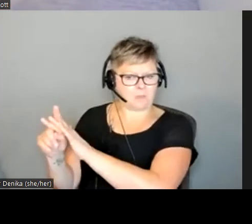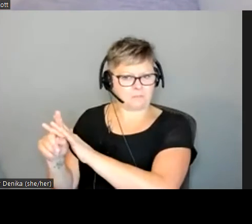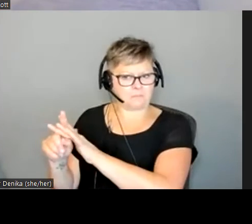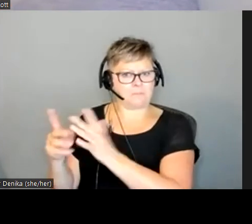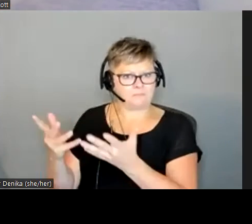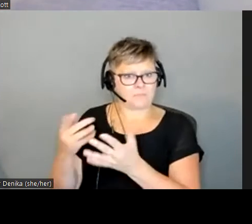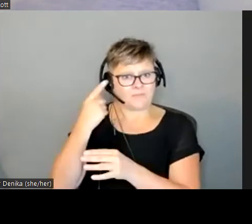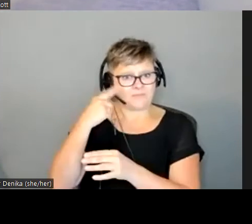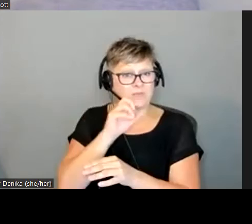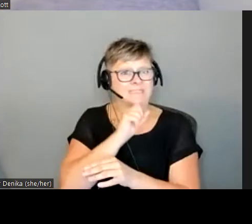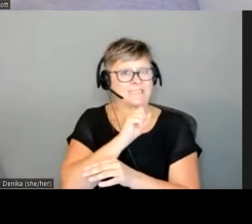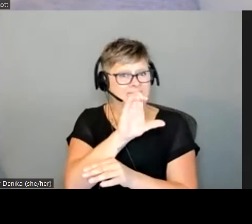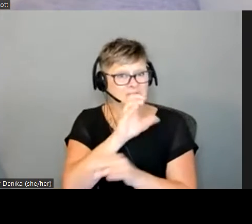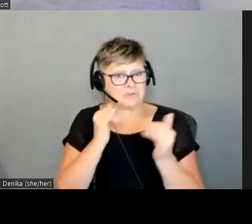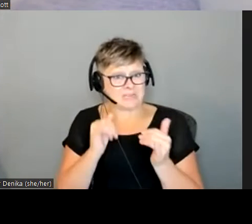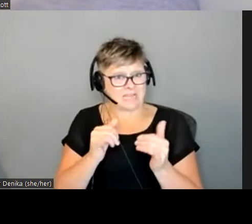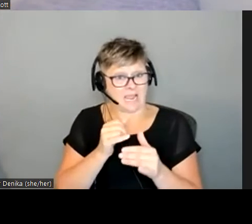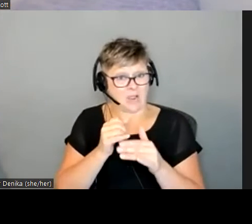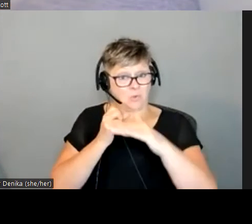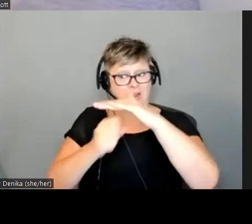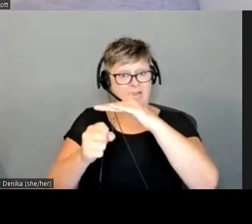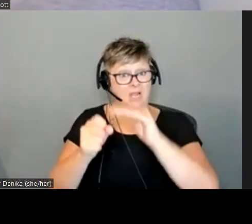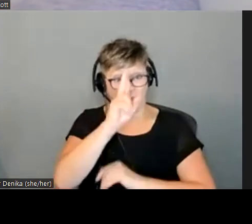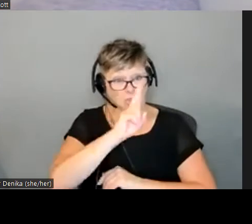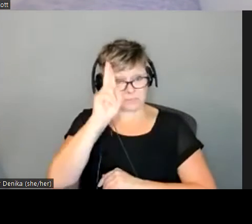it's difficult to be in the hospital. It really is.